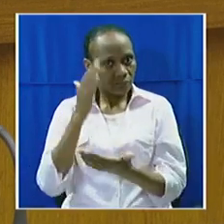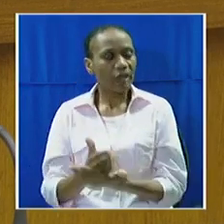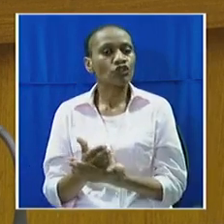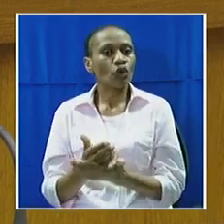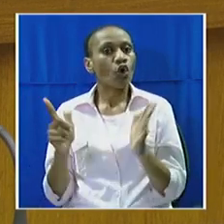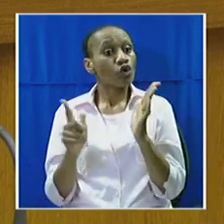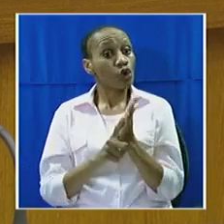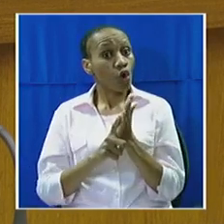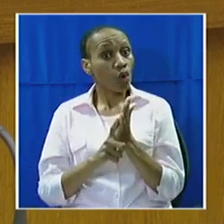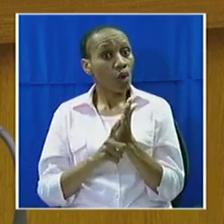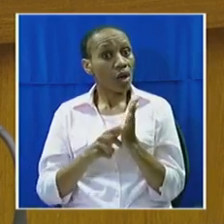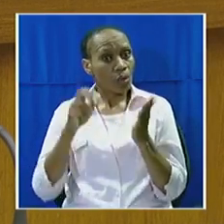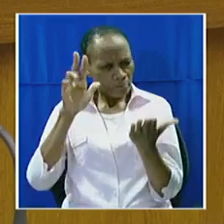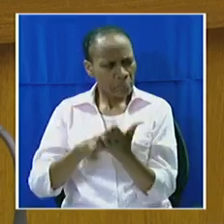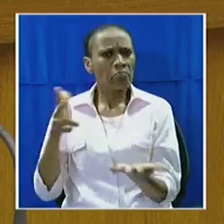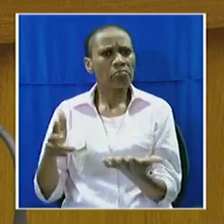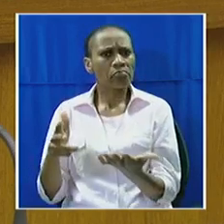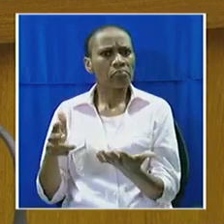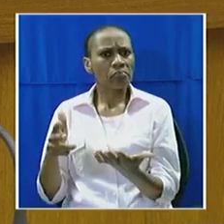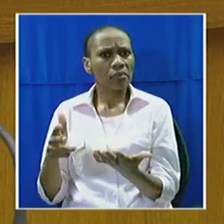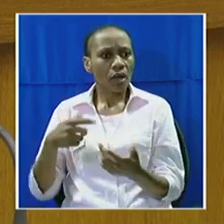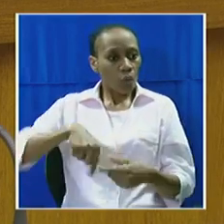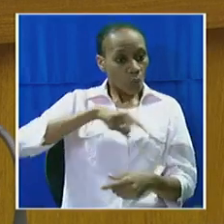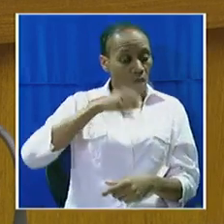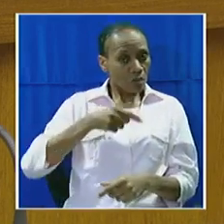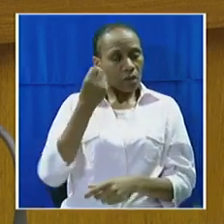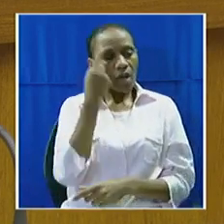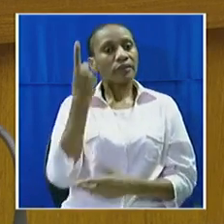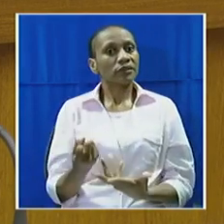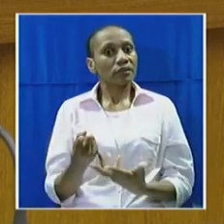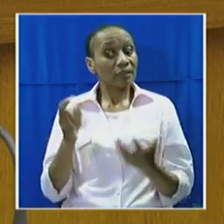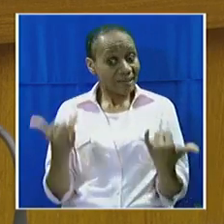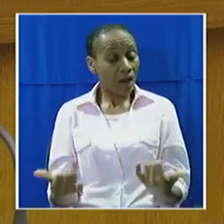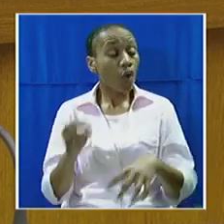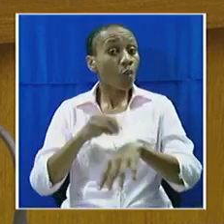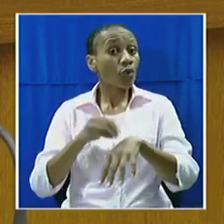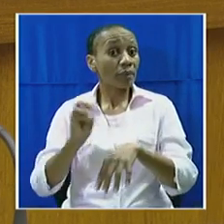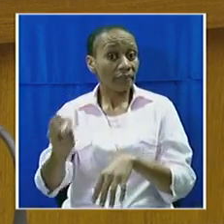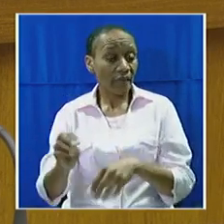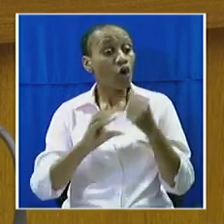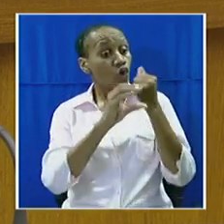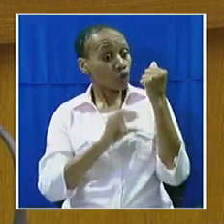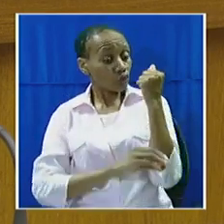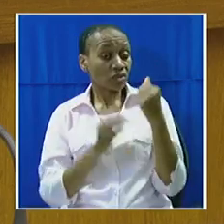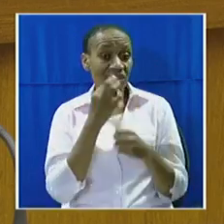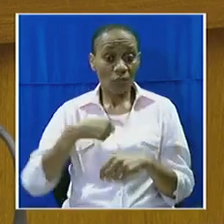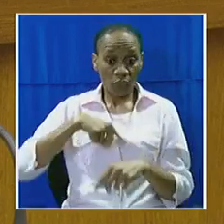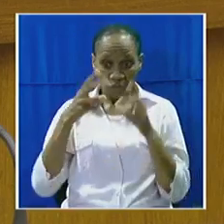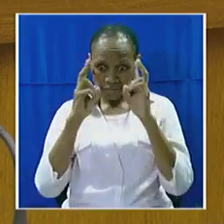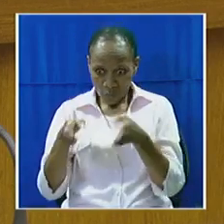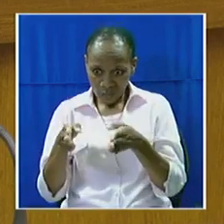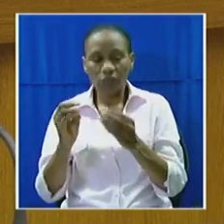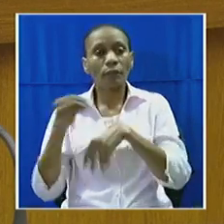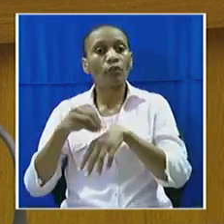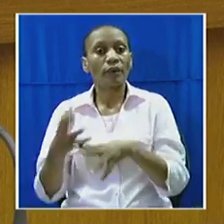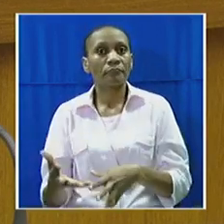legislative arm of the state. We need to understand the role that is bestowed to us by the Constitution and to take it seriously.